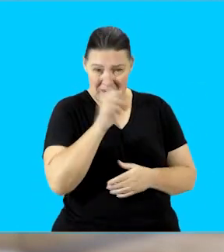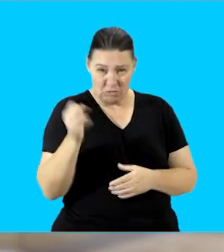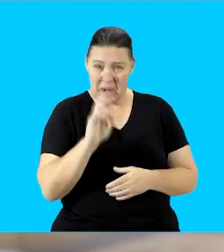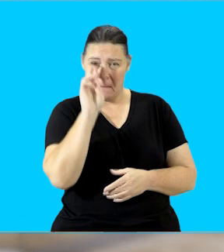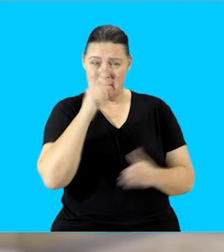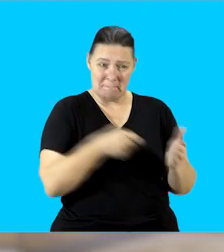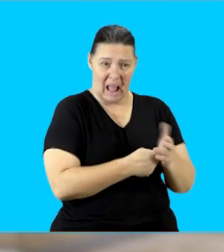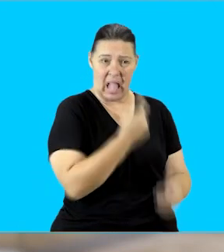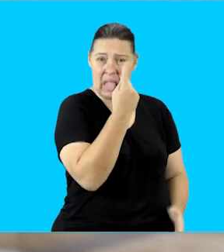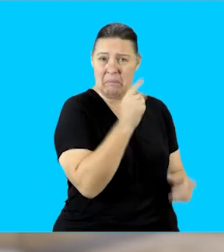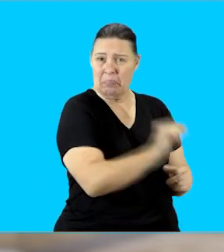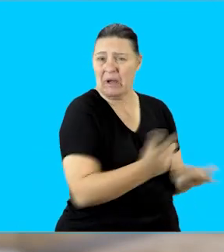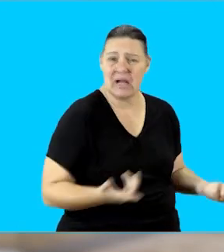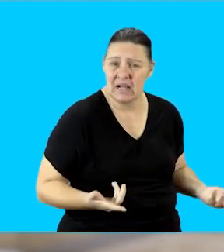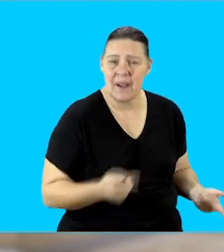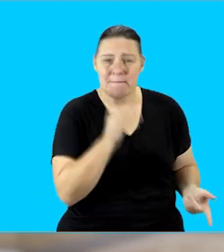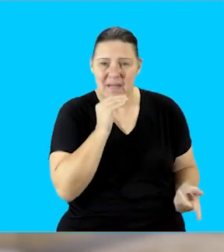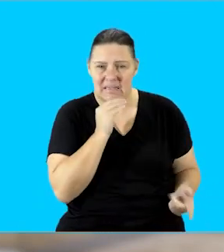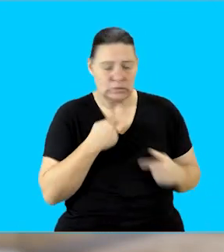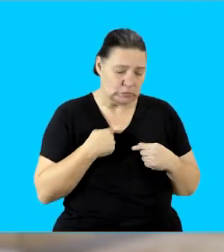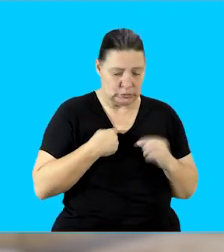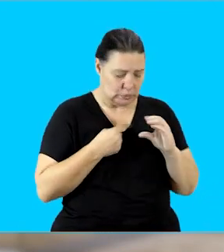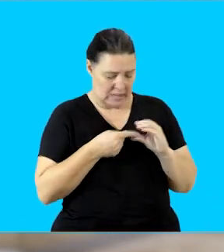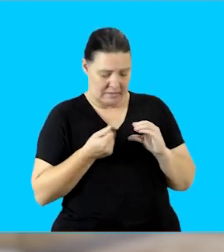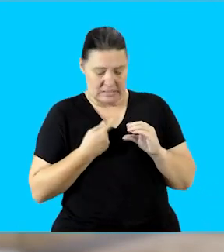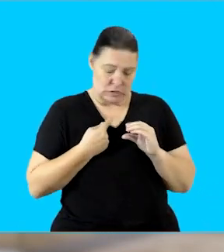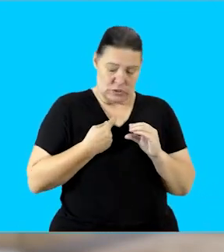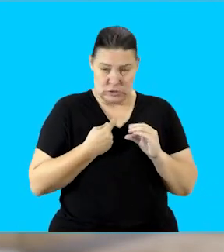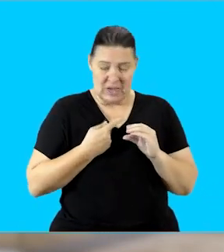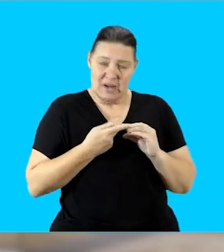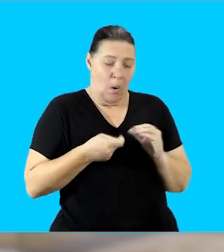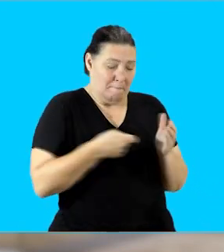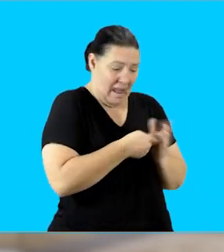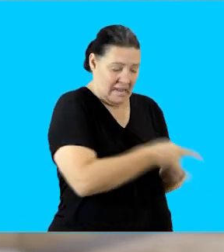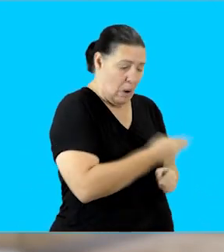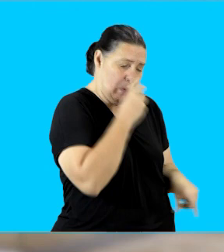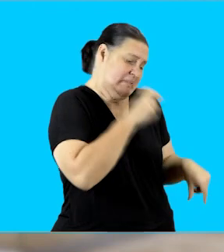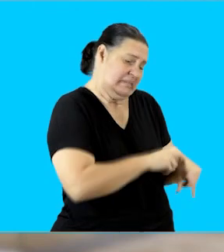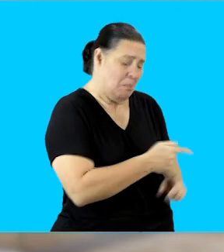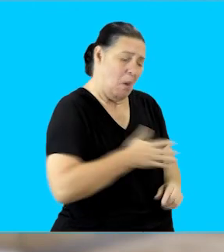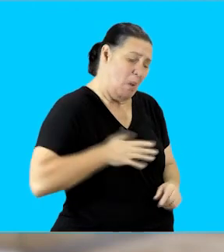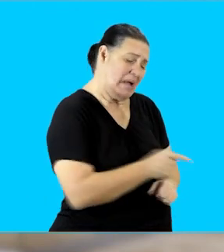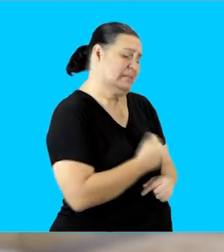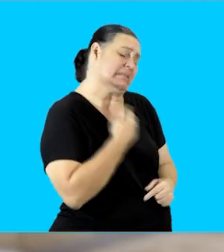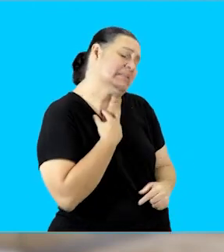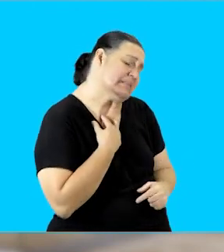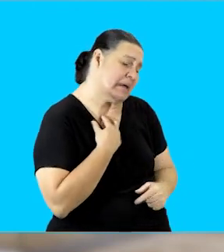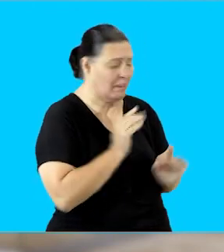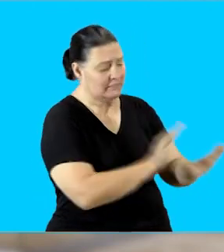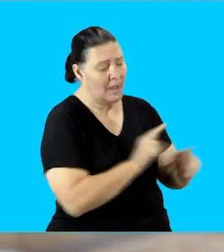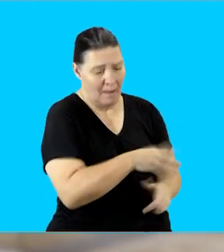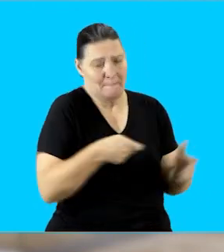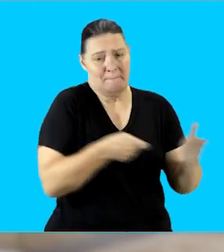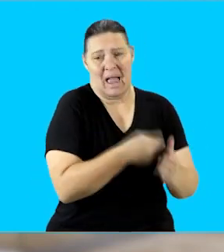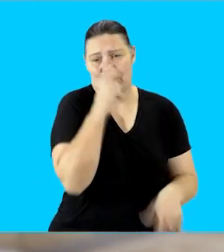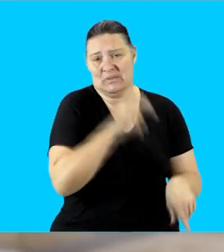save, they decide to buy what they need more than what they want. So it affects businesses because now, because the economy has changed,